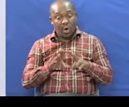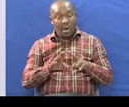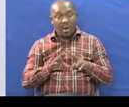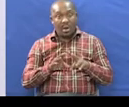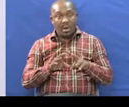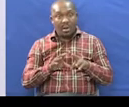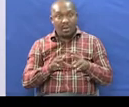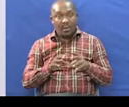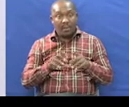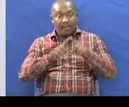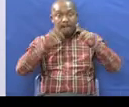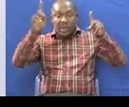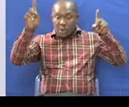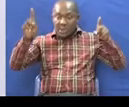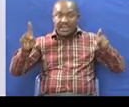periodic